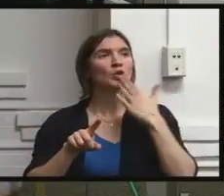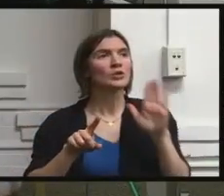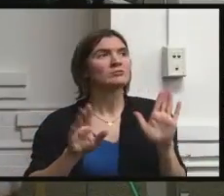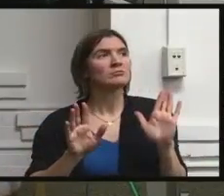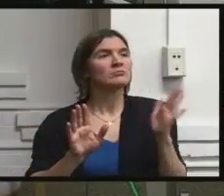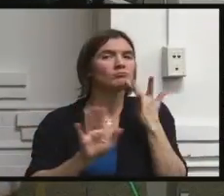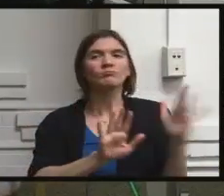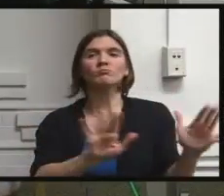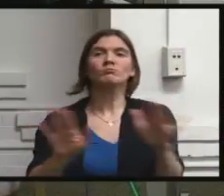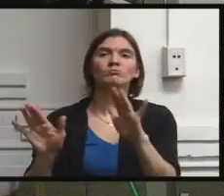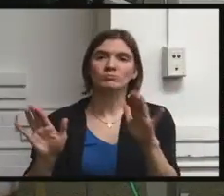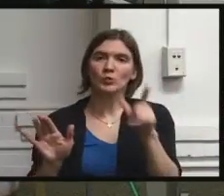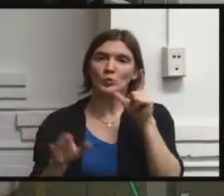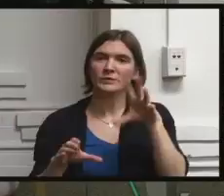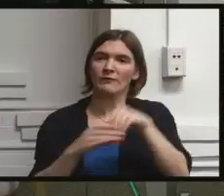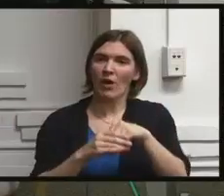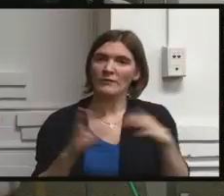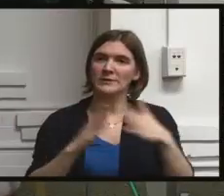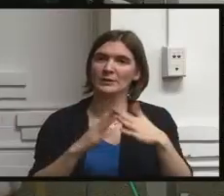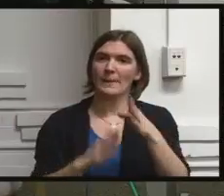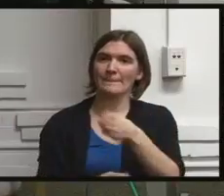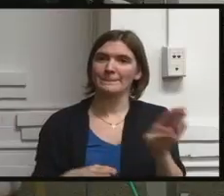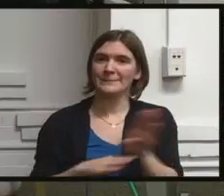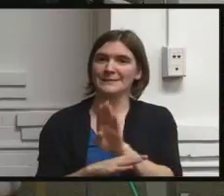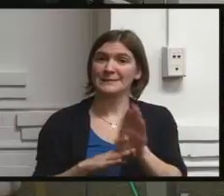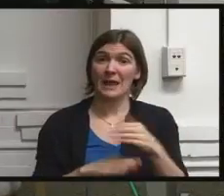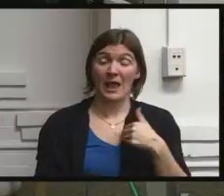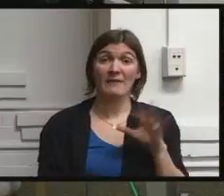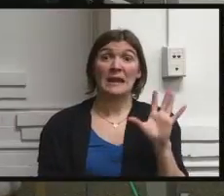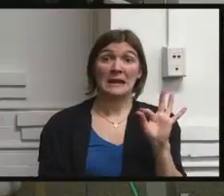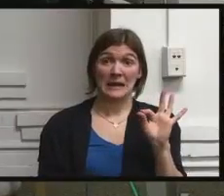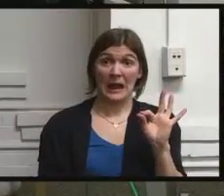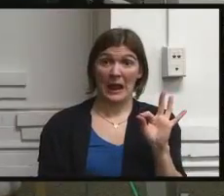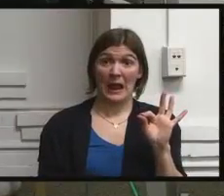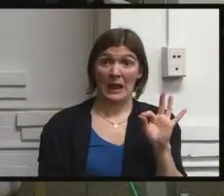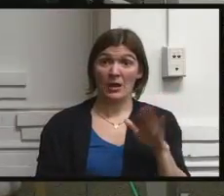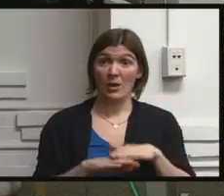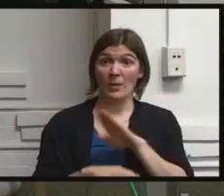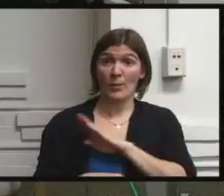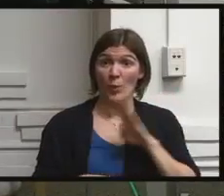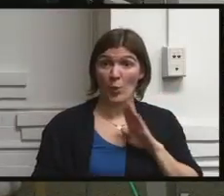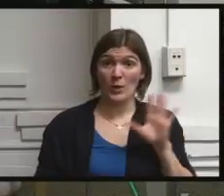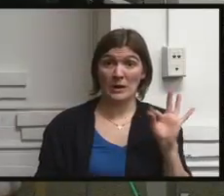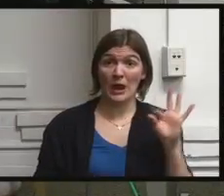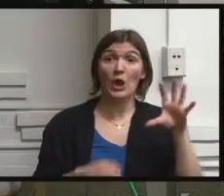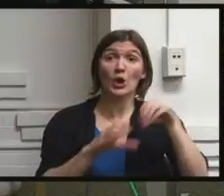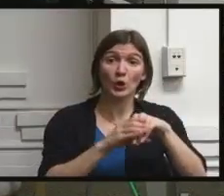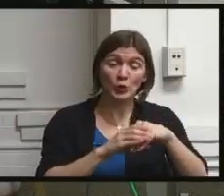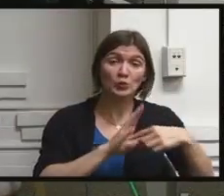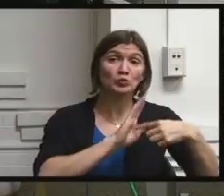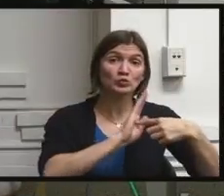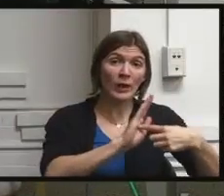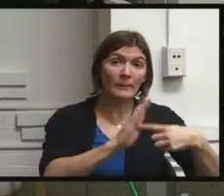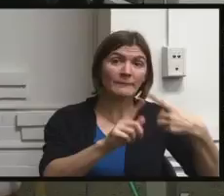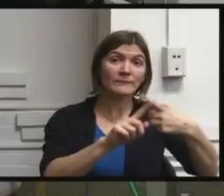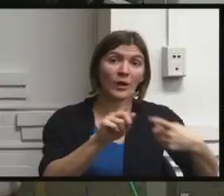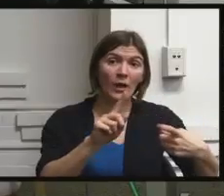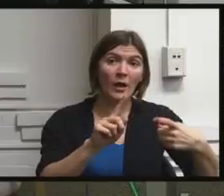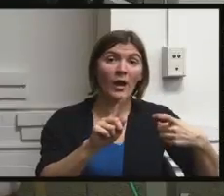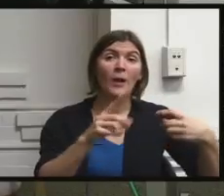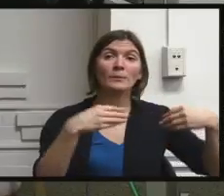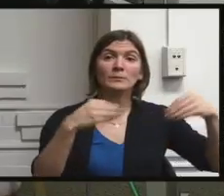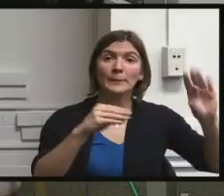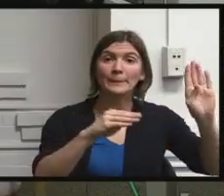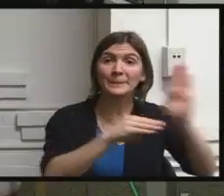our downtown community. So we have a 9-member board of directors that includes representatives from the merchant